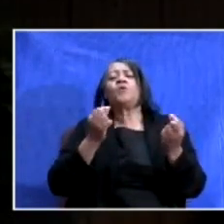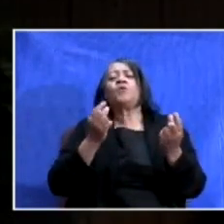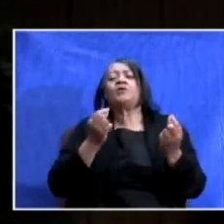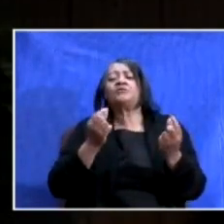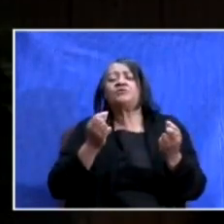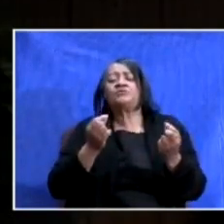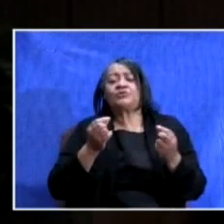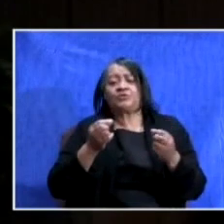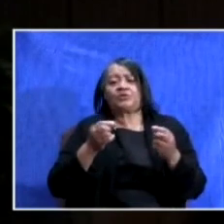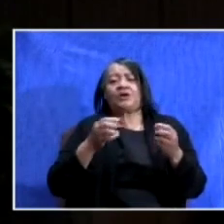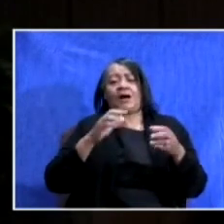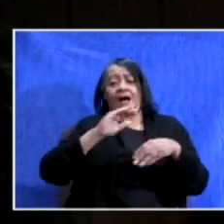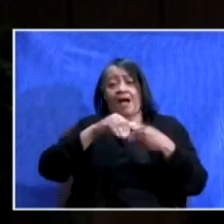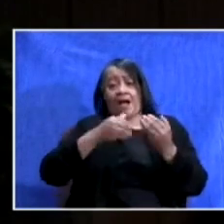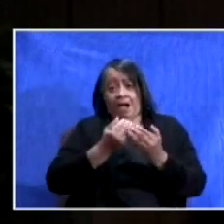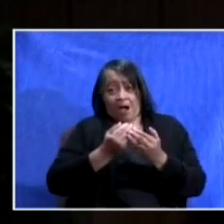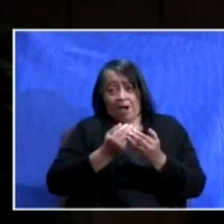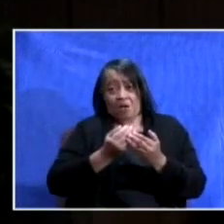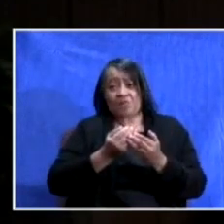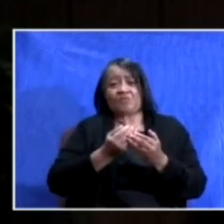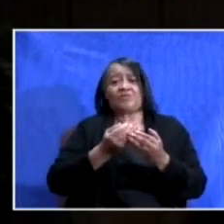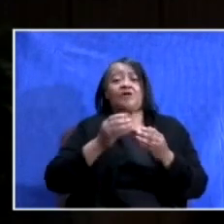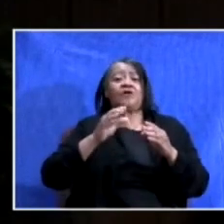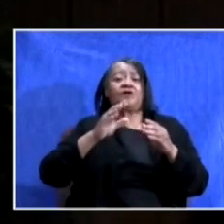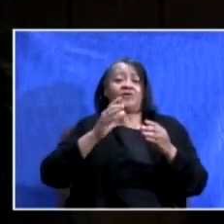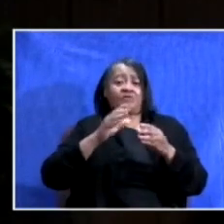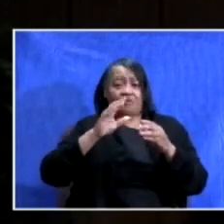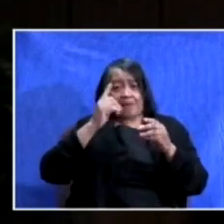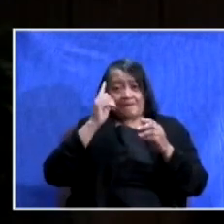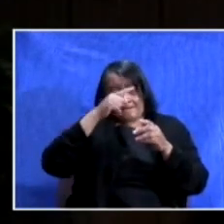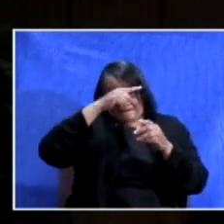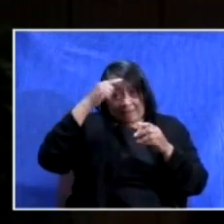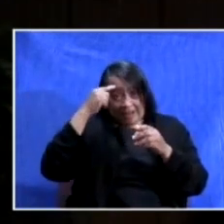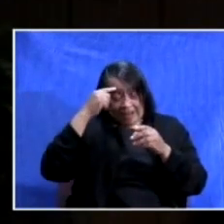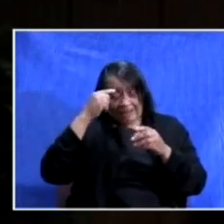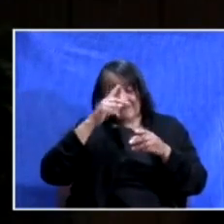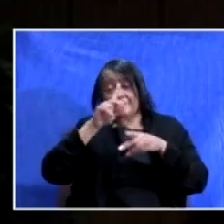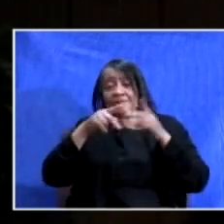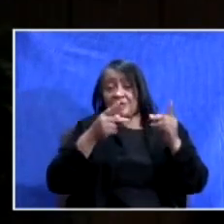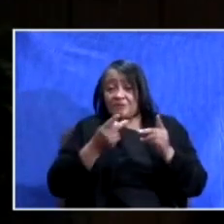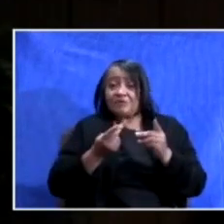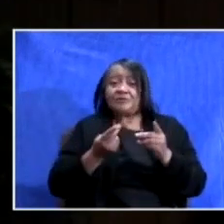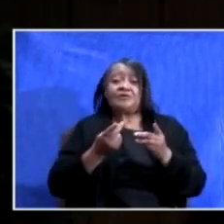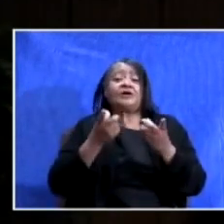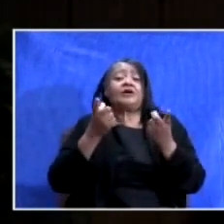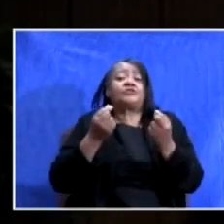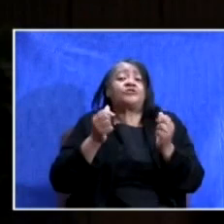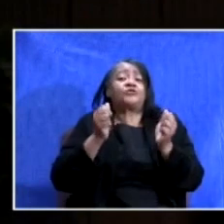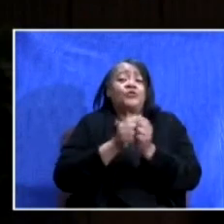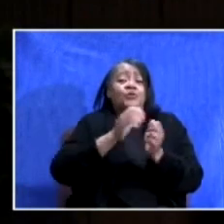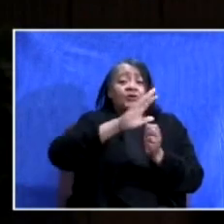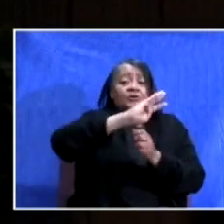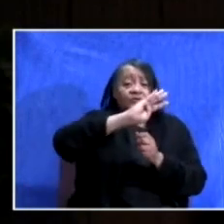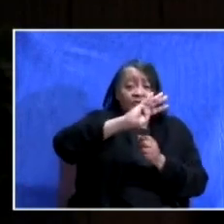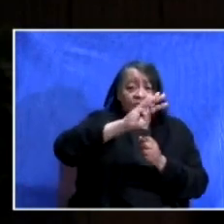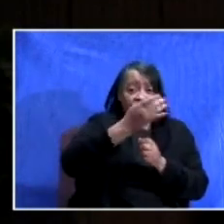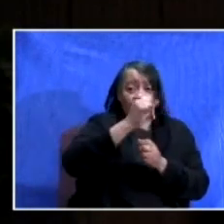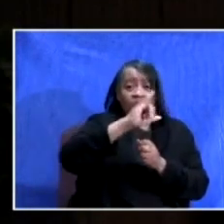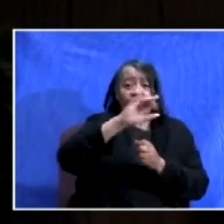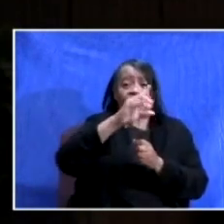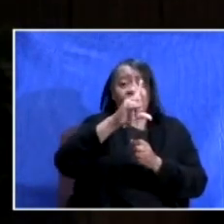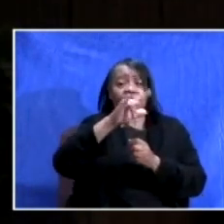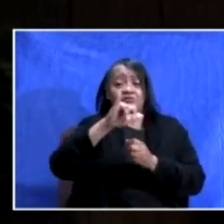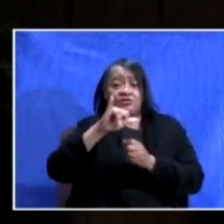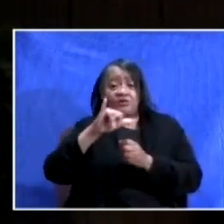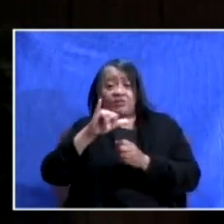white women prior to the beginning of the Civil War, especially during the 1850s, which was the